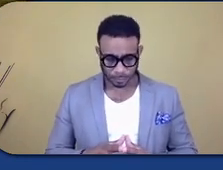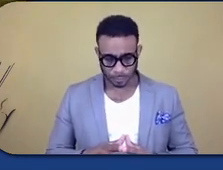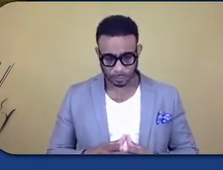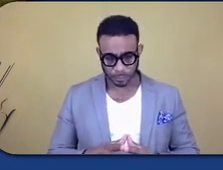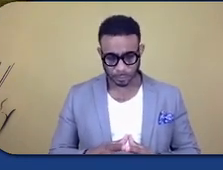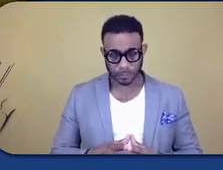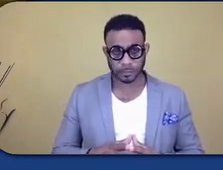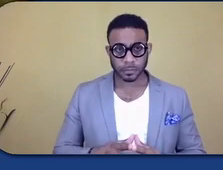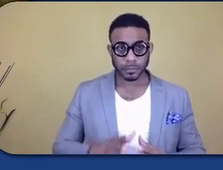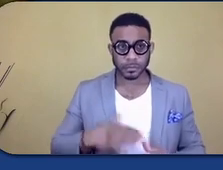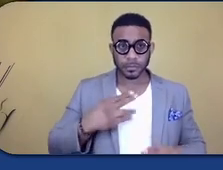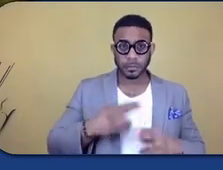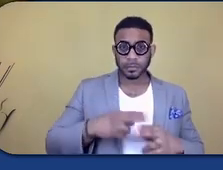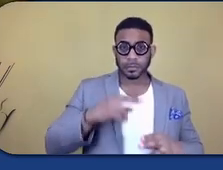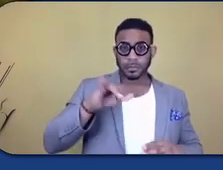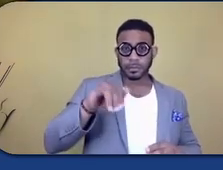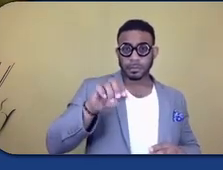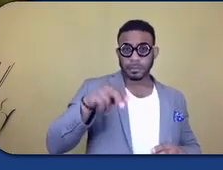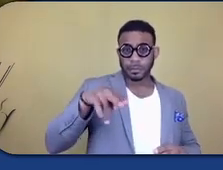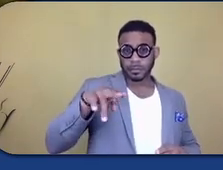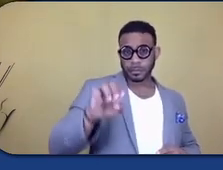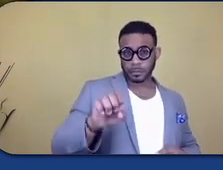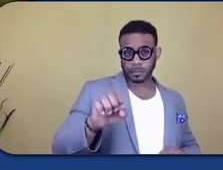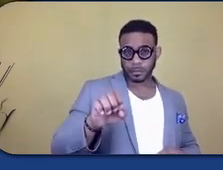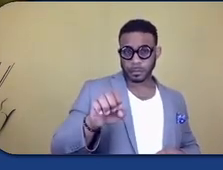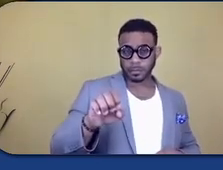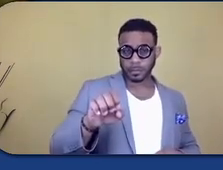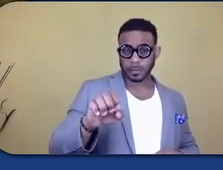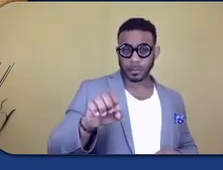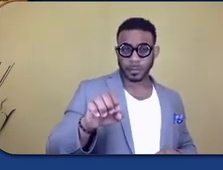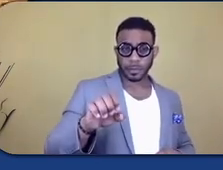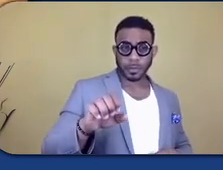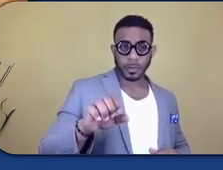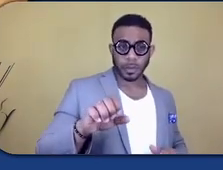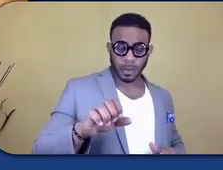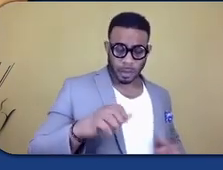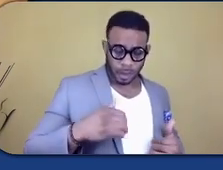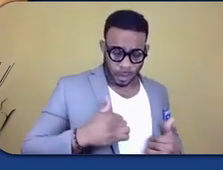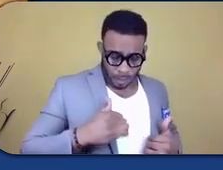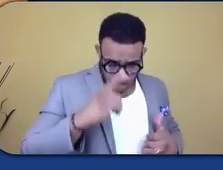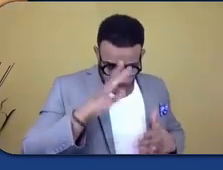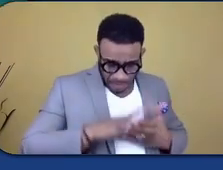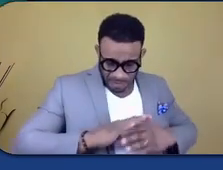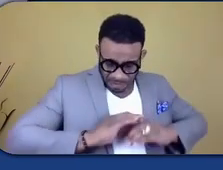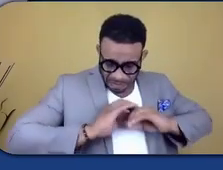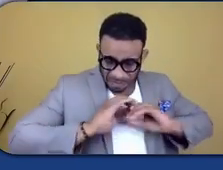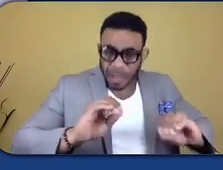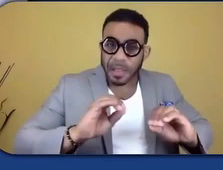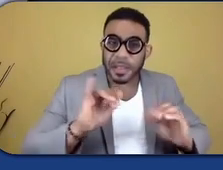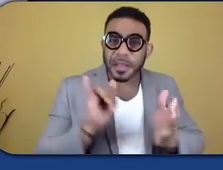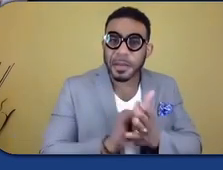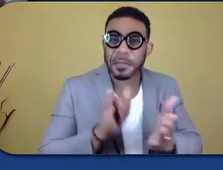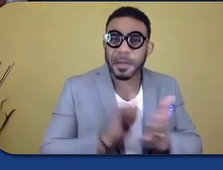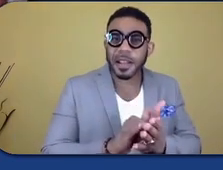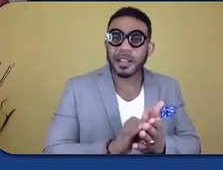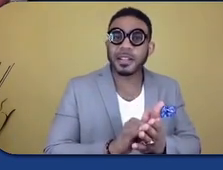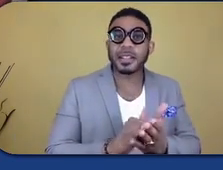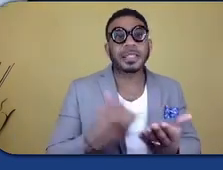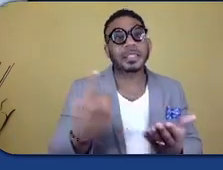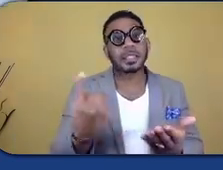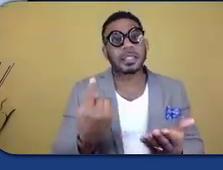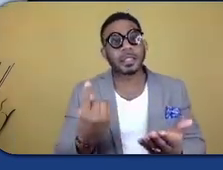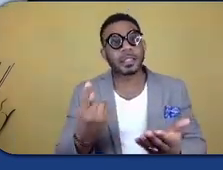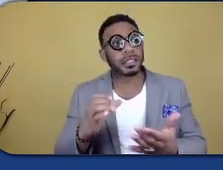My name is Jock Abraham Thon. I believe nothing is impossible. Something done by a human